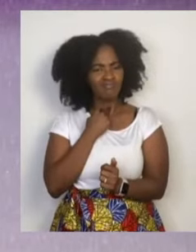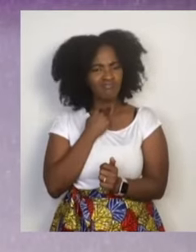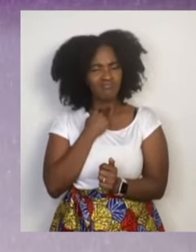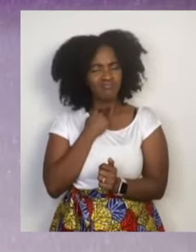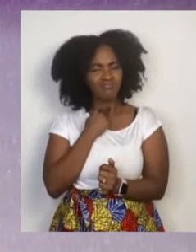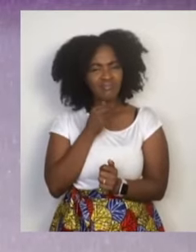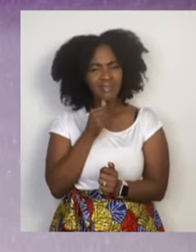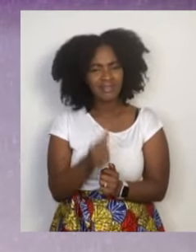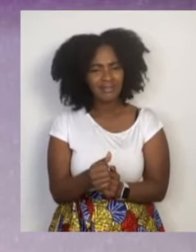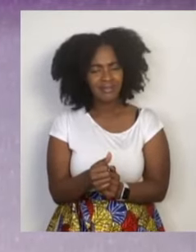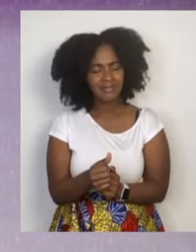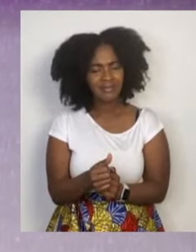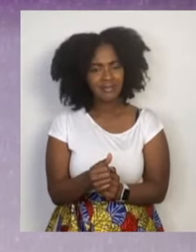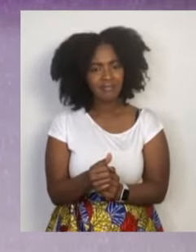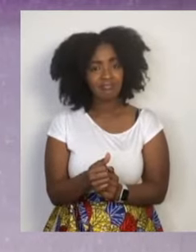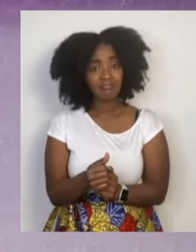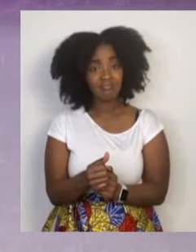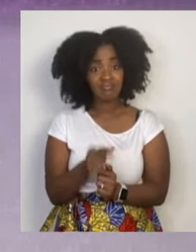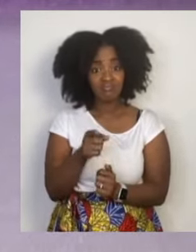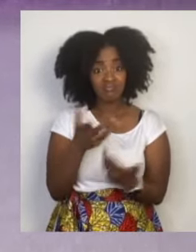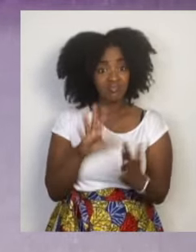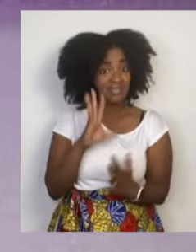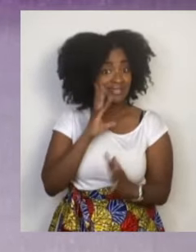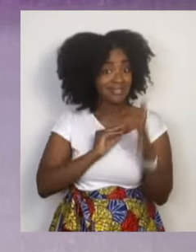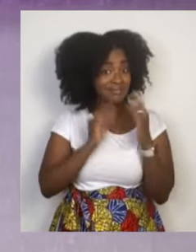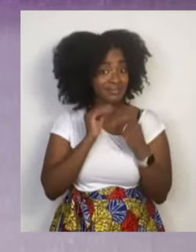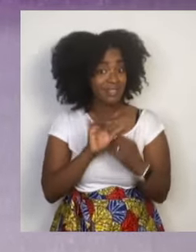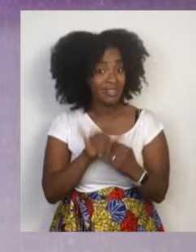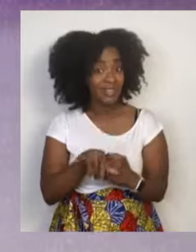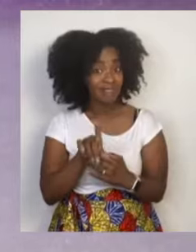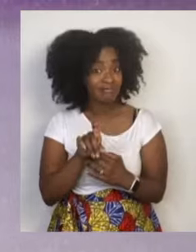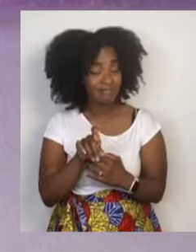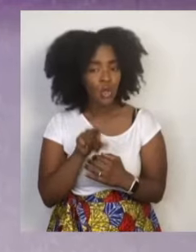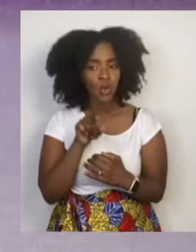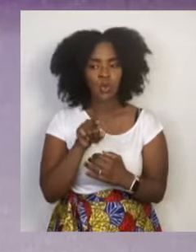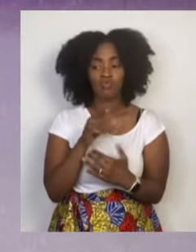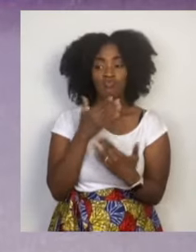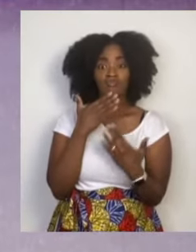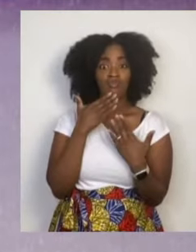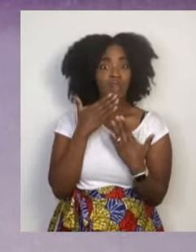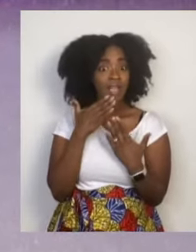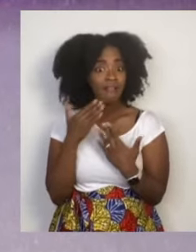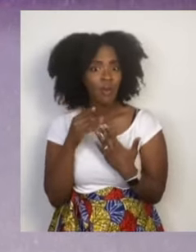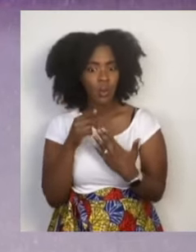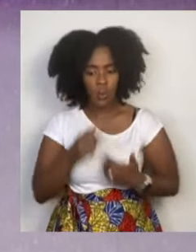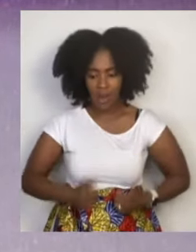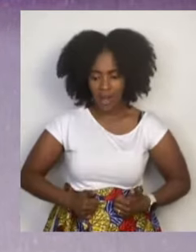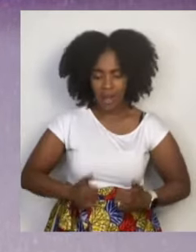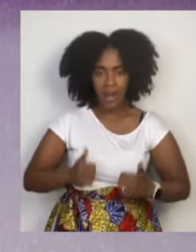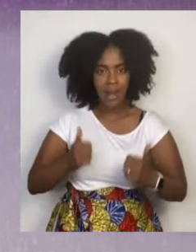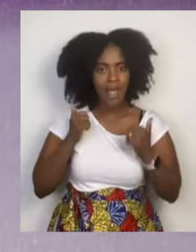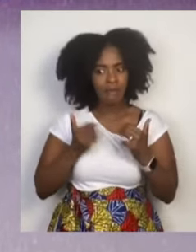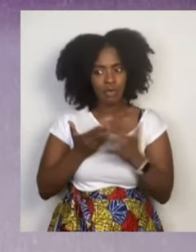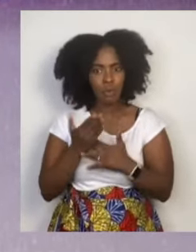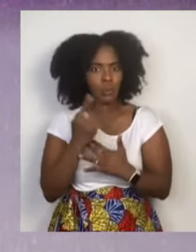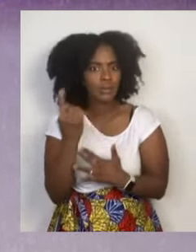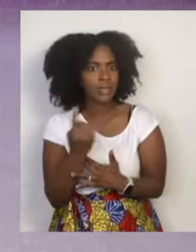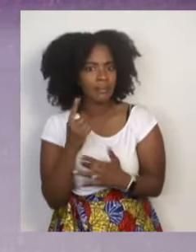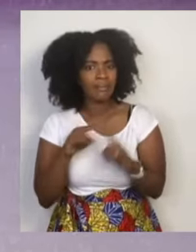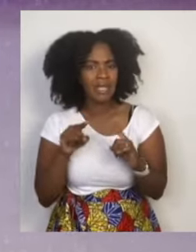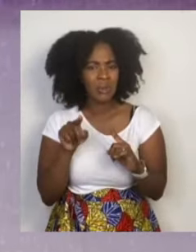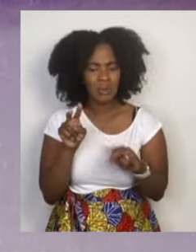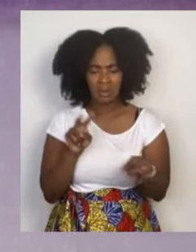Has anybody ever been in a place where you were grateful that you survived a thing, but you're looking at your life and saying,